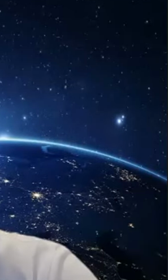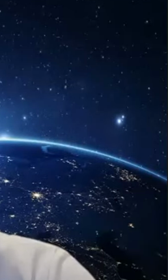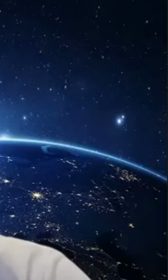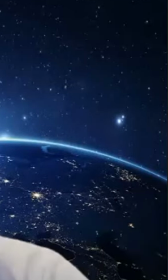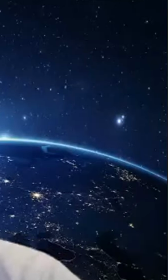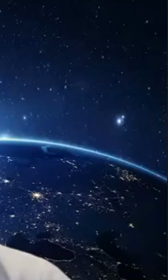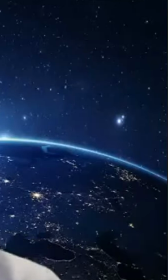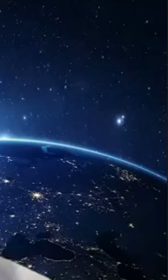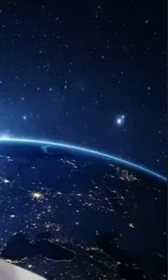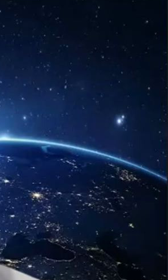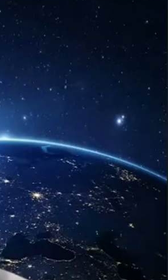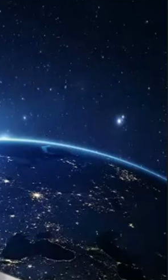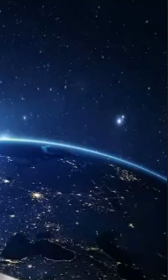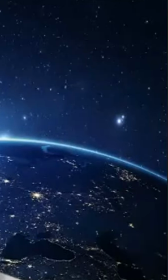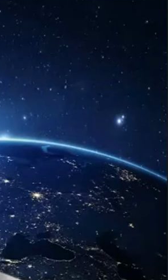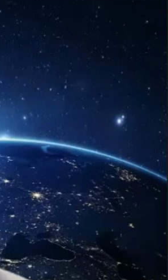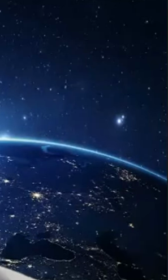hours.